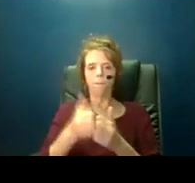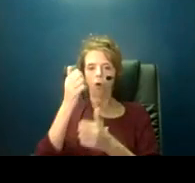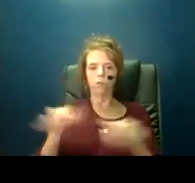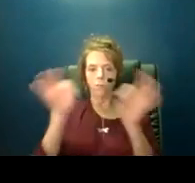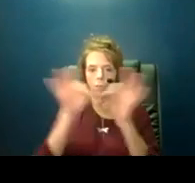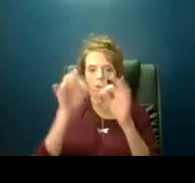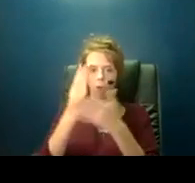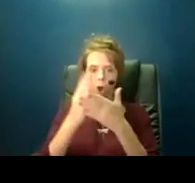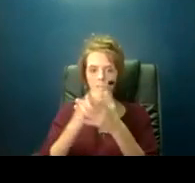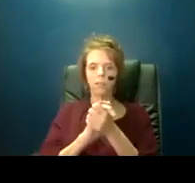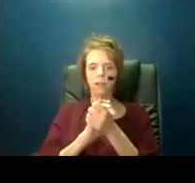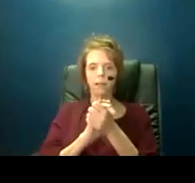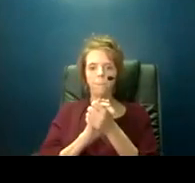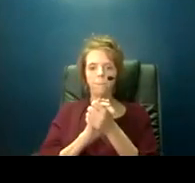is